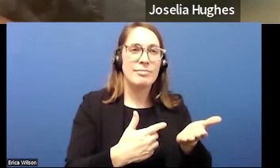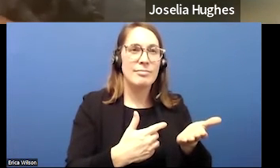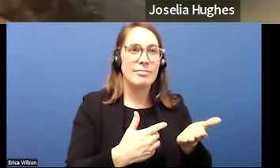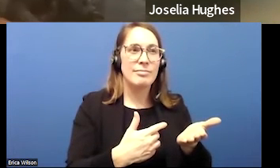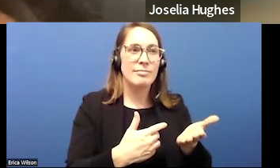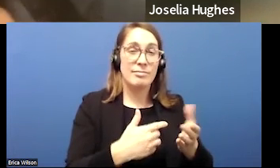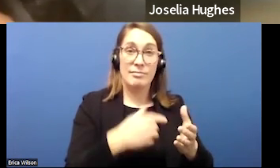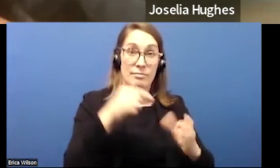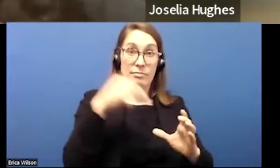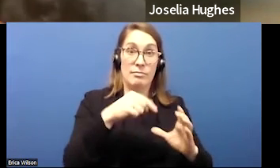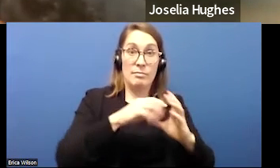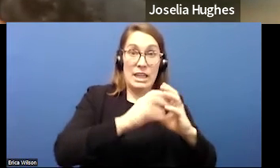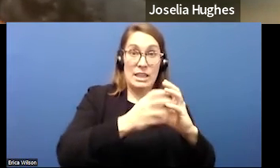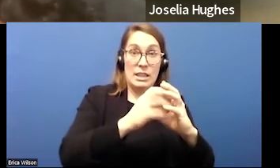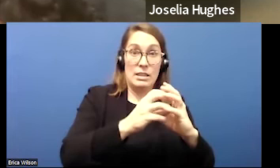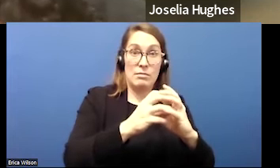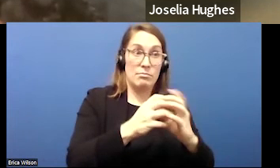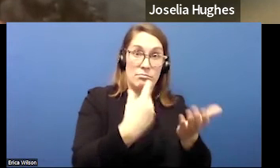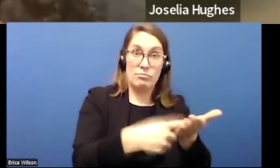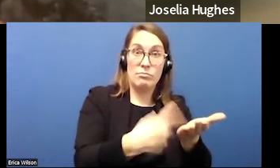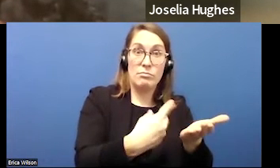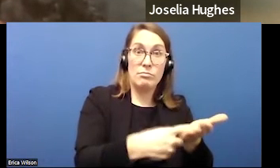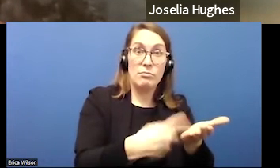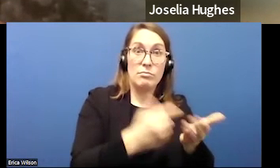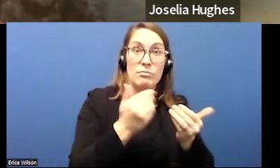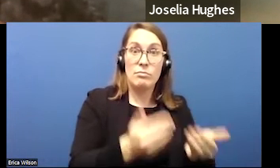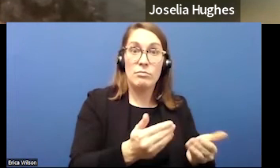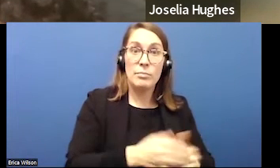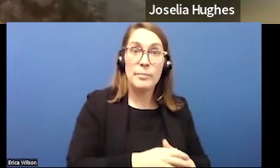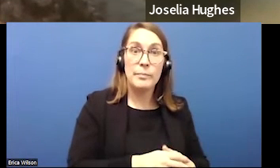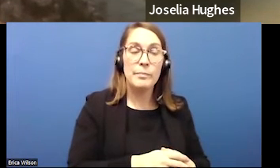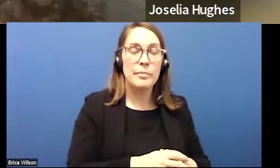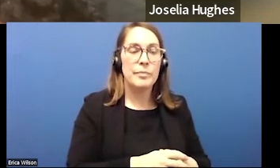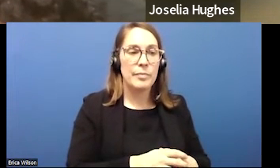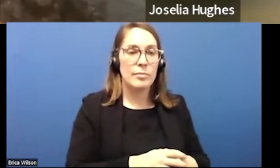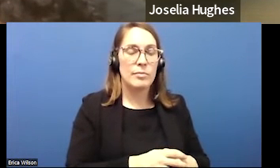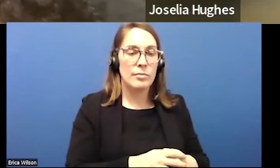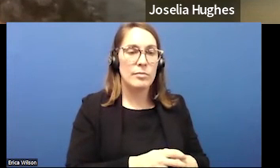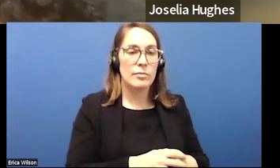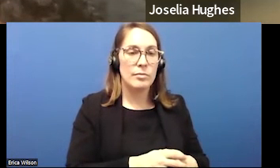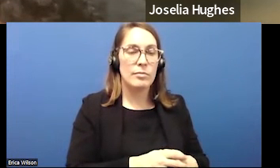just to even like discuss intersectionality. Um,